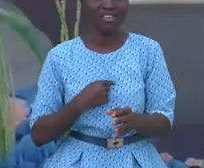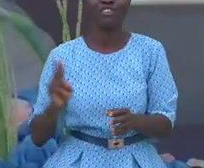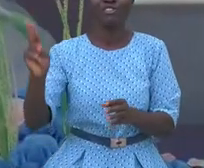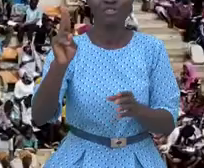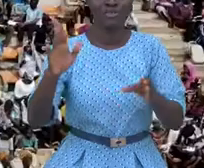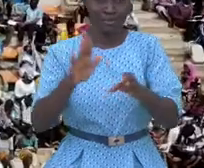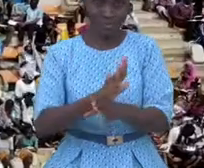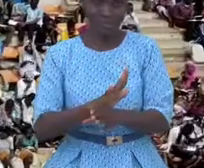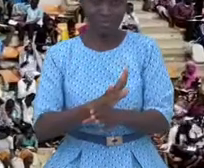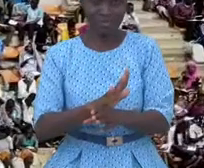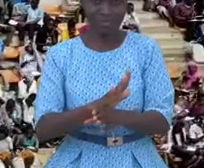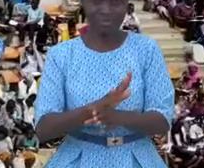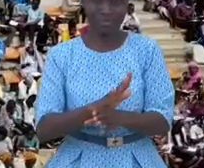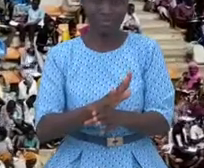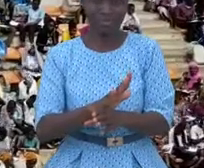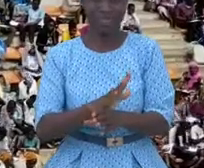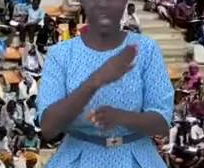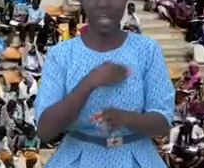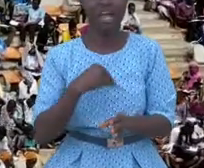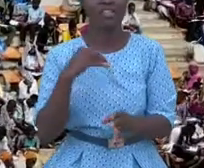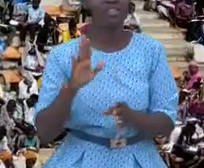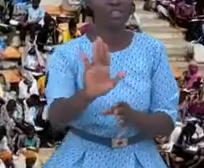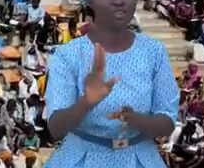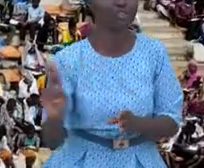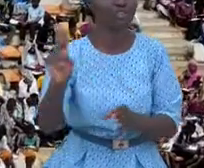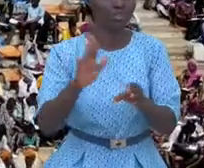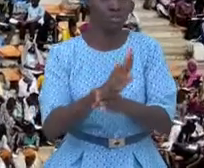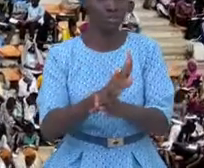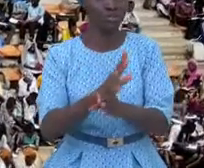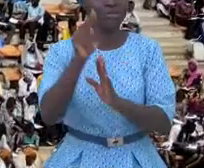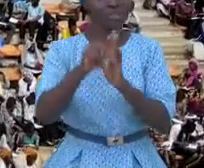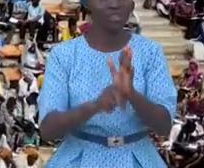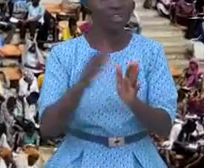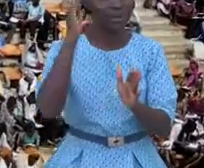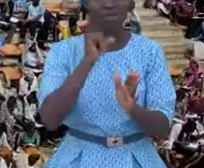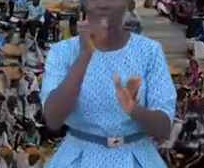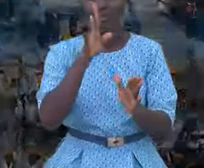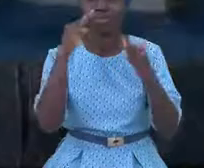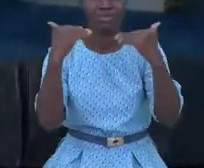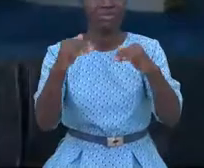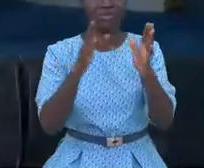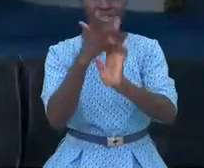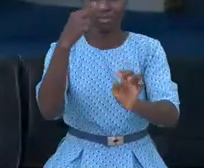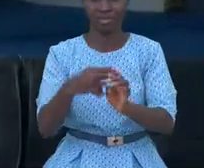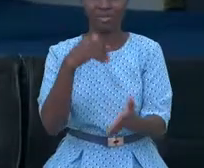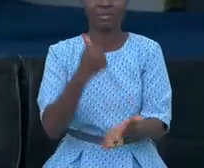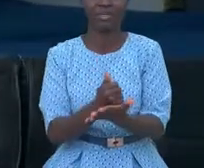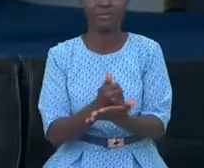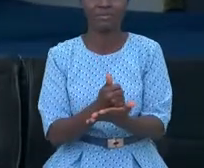useful. And your usefulness will be unprecedented in Jesus' name.